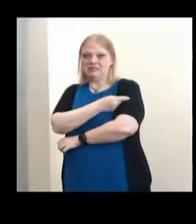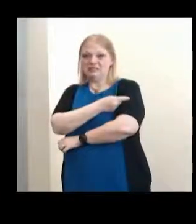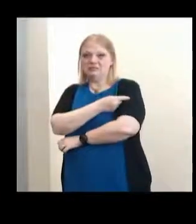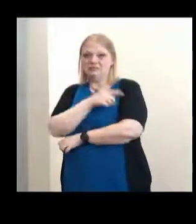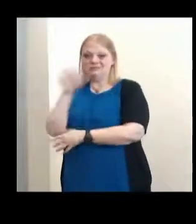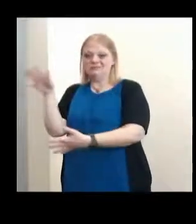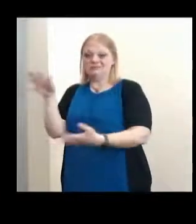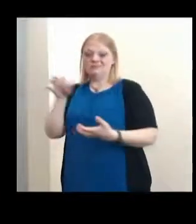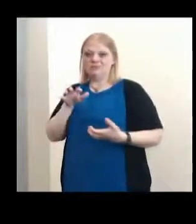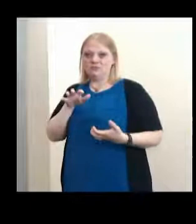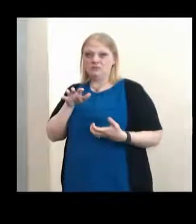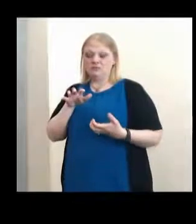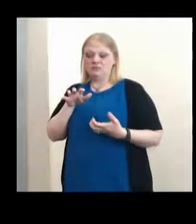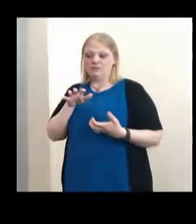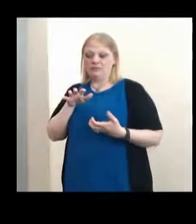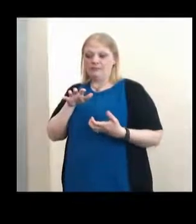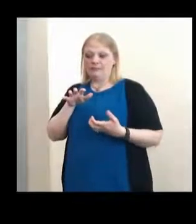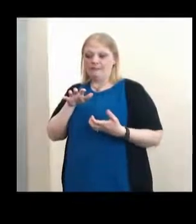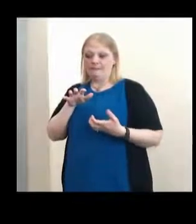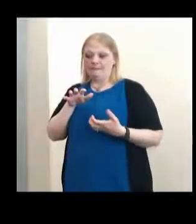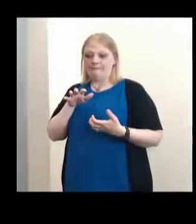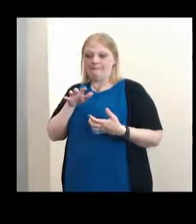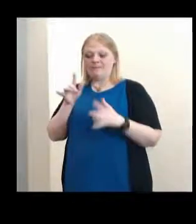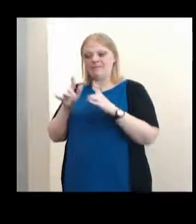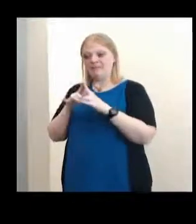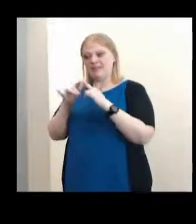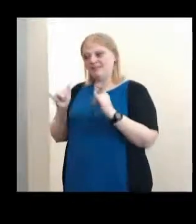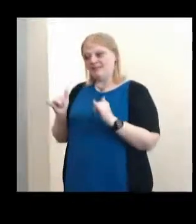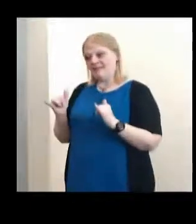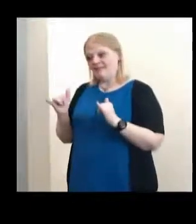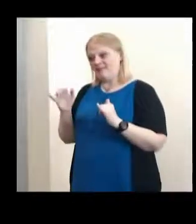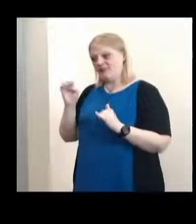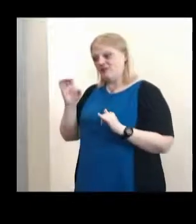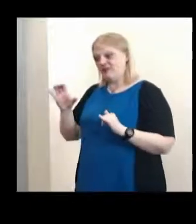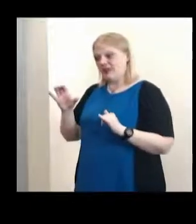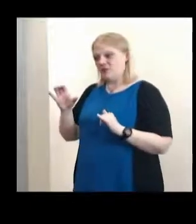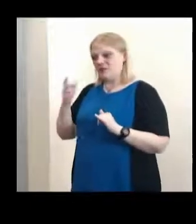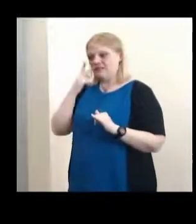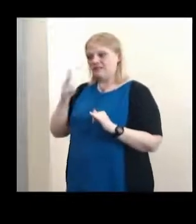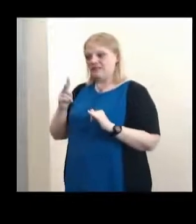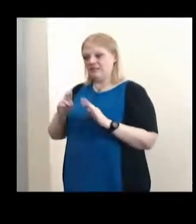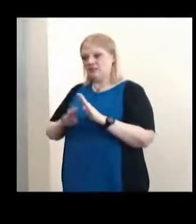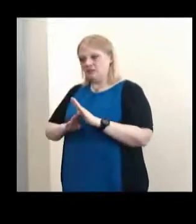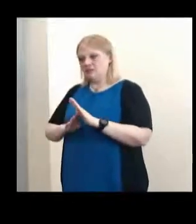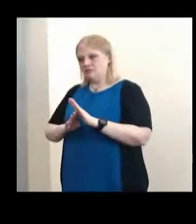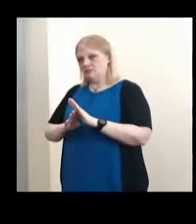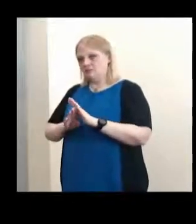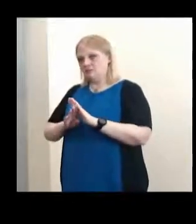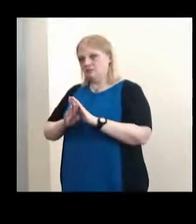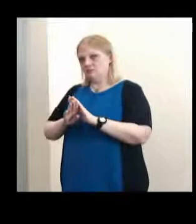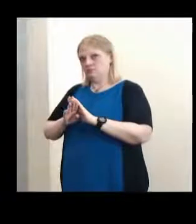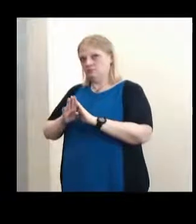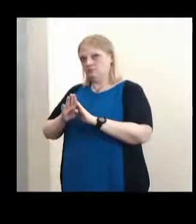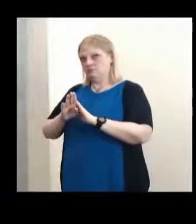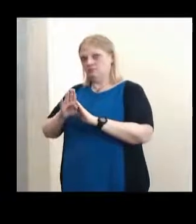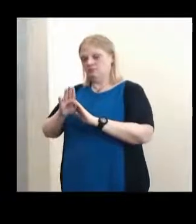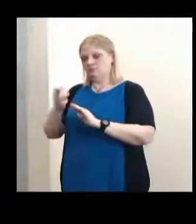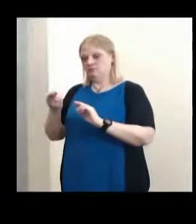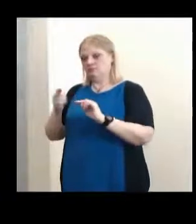vaccine coming to Erie County, and at the same time, Erie County is seeing this upward trajectory